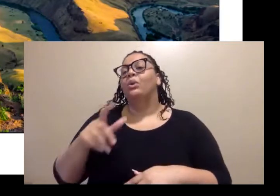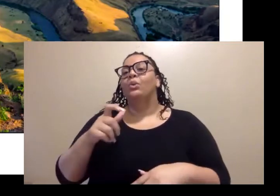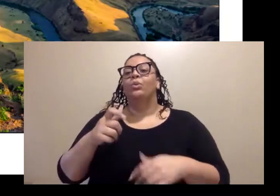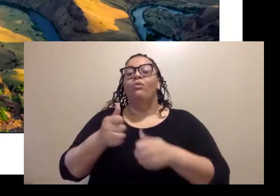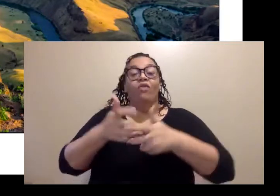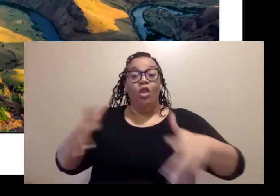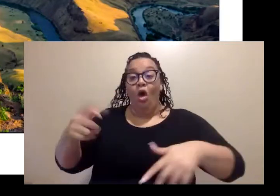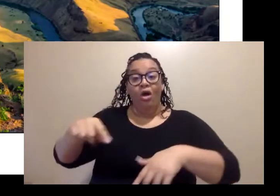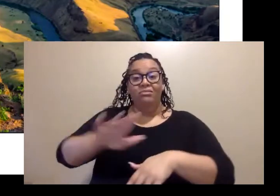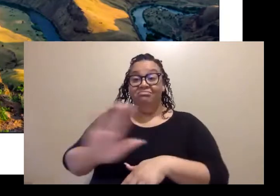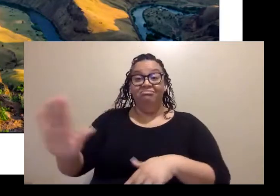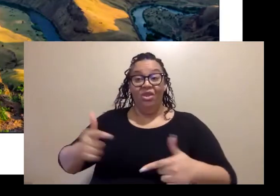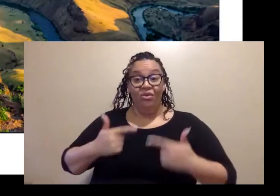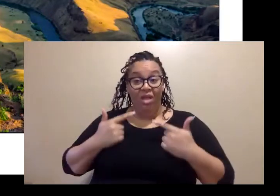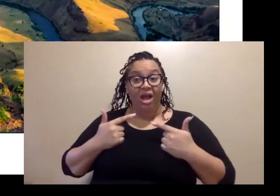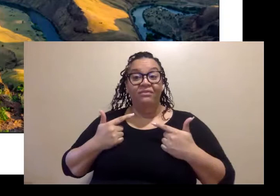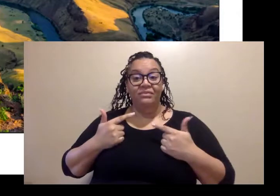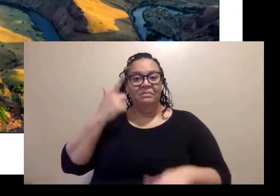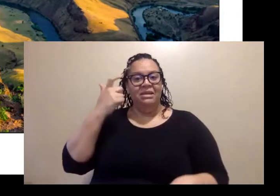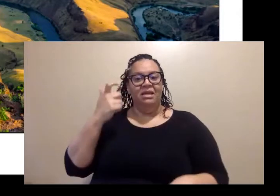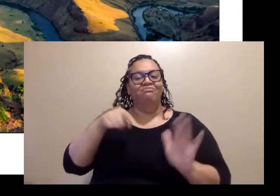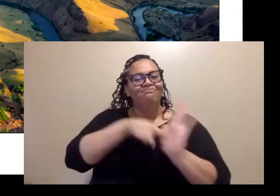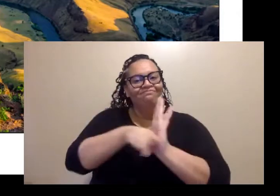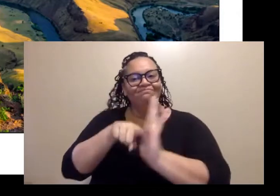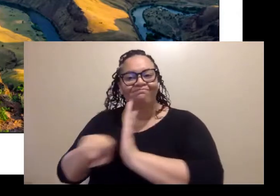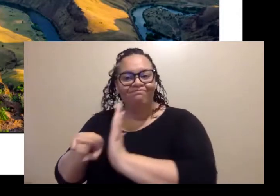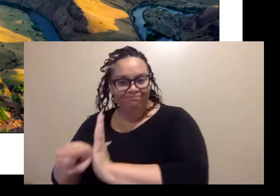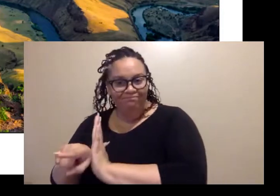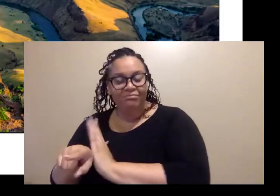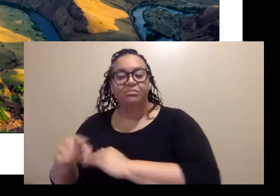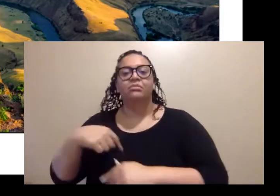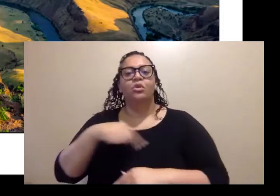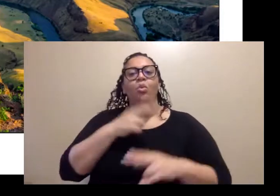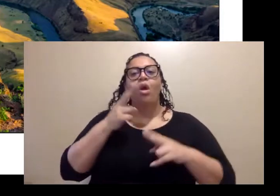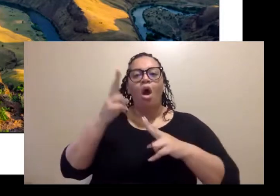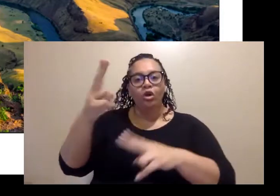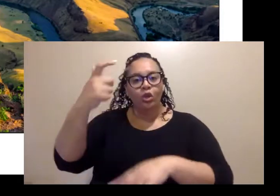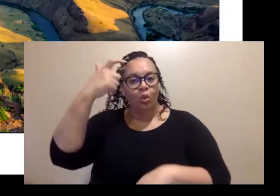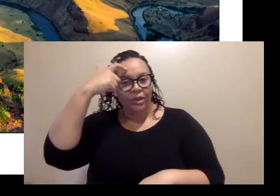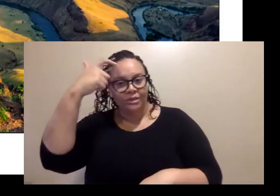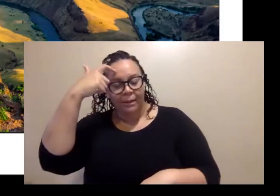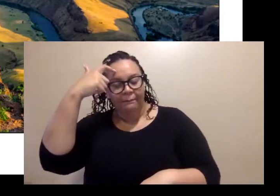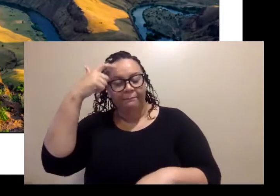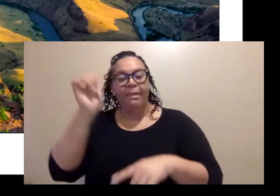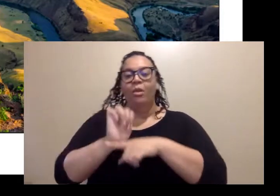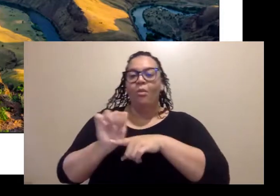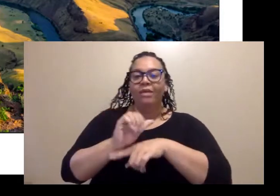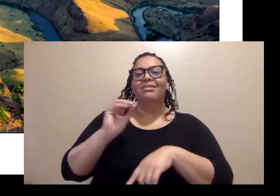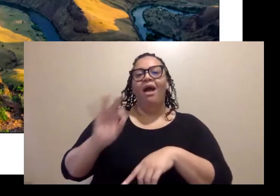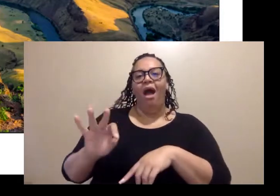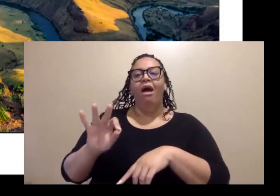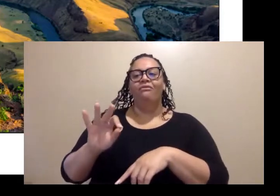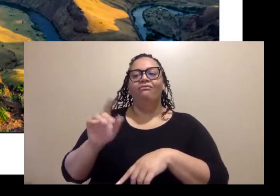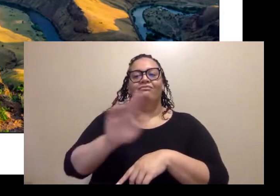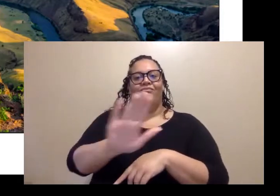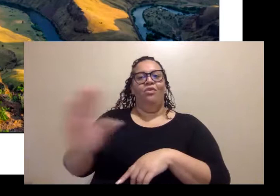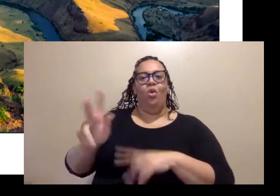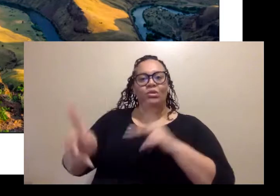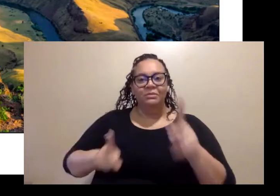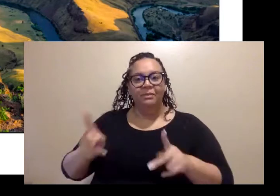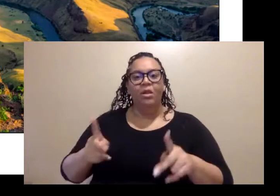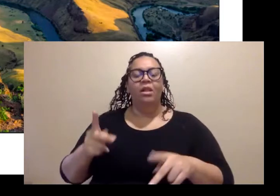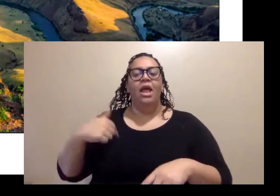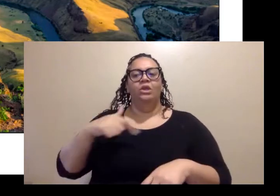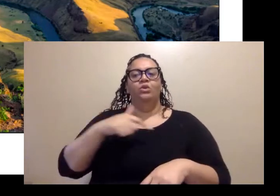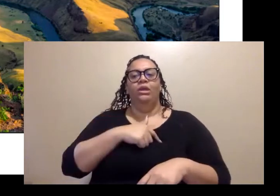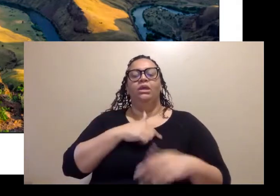of genocide. We honor the wisdom and the healing practices of the Indigenous people as we leaned on them for support when